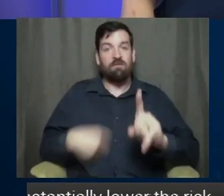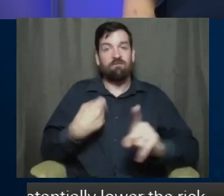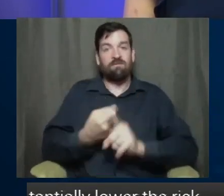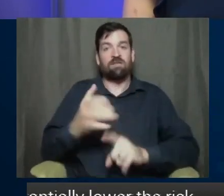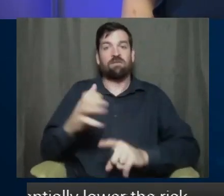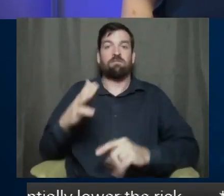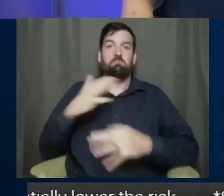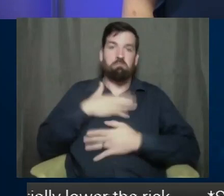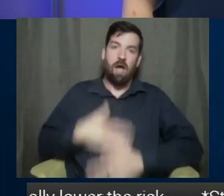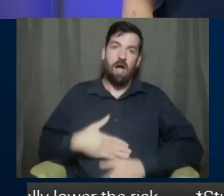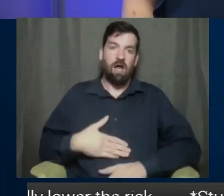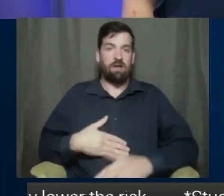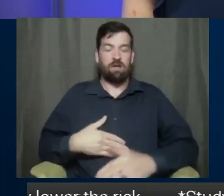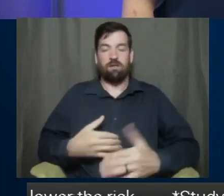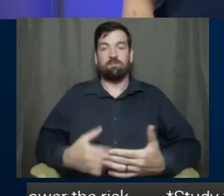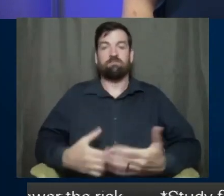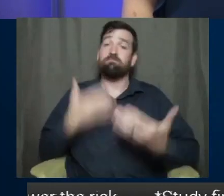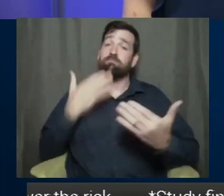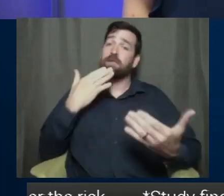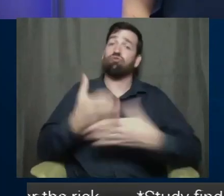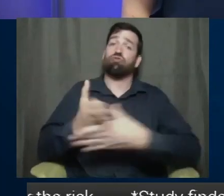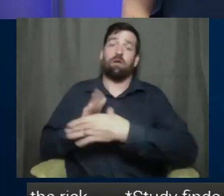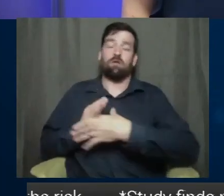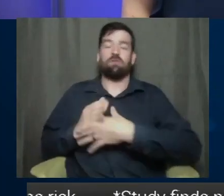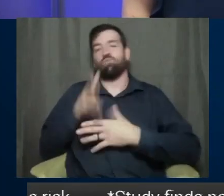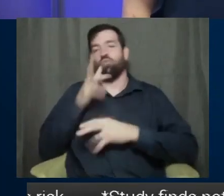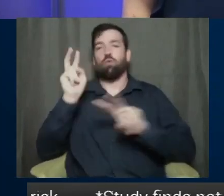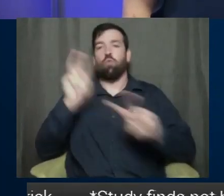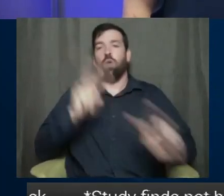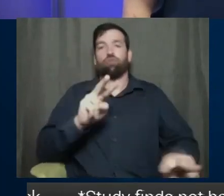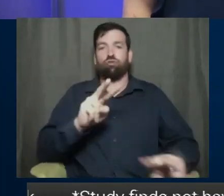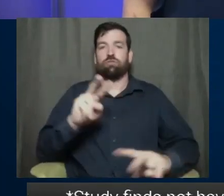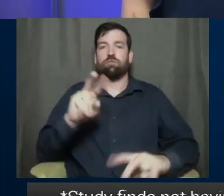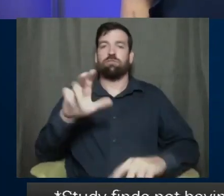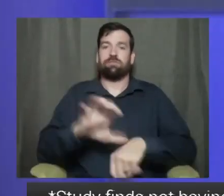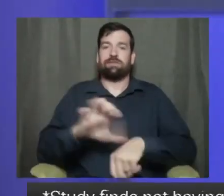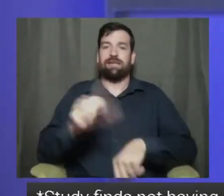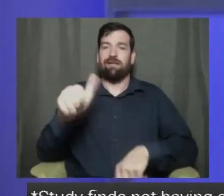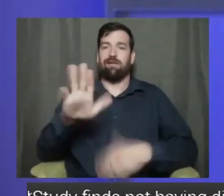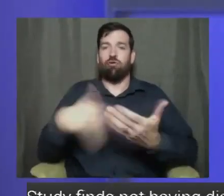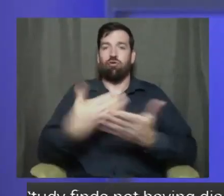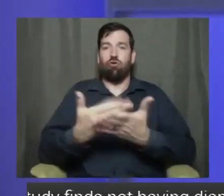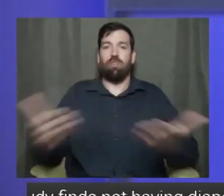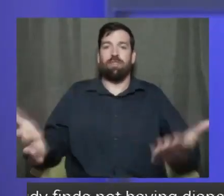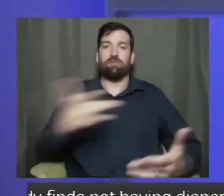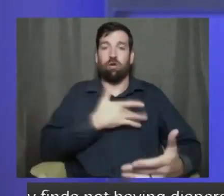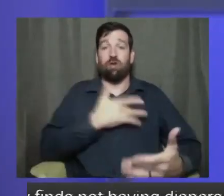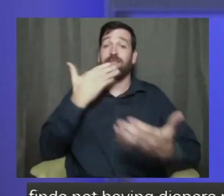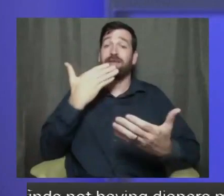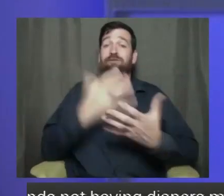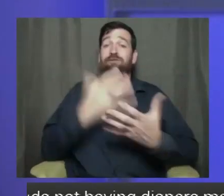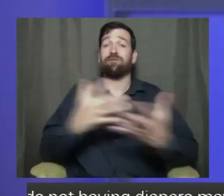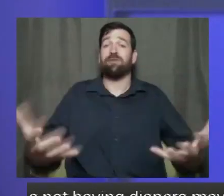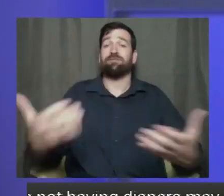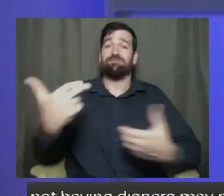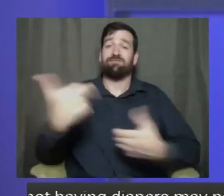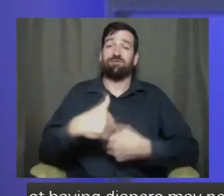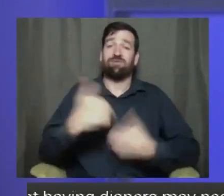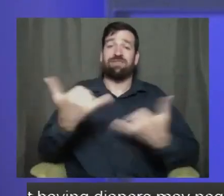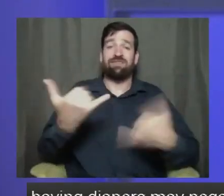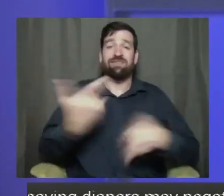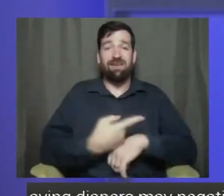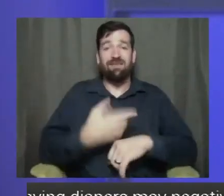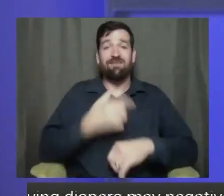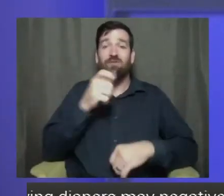thank you for sharing that. And yes, we will be watching at 10 o'clock on All Things Heart, and we hope you join us. Thank you so much for being with us today. Don't forget, you can catch our